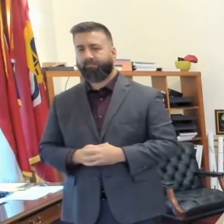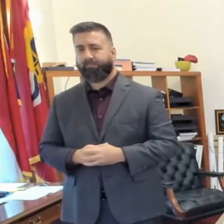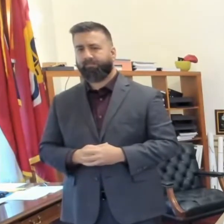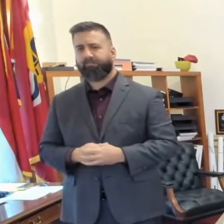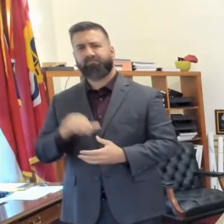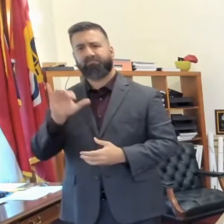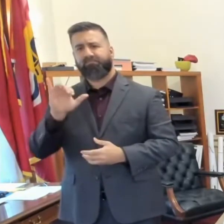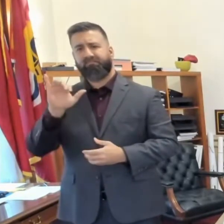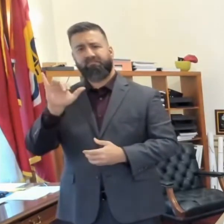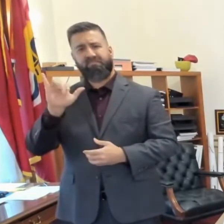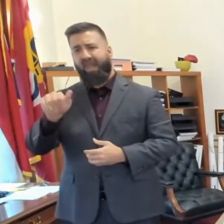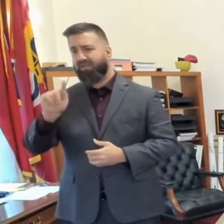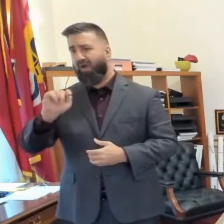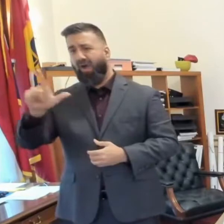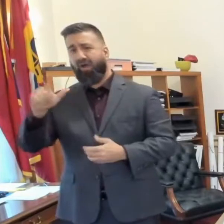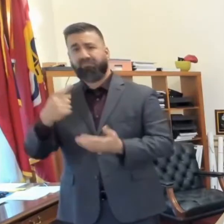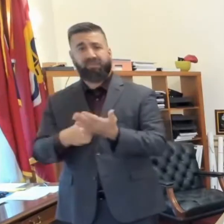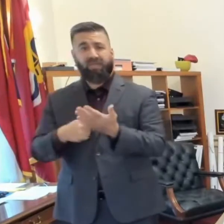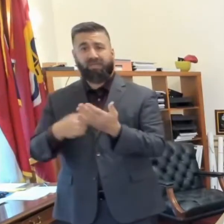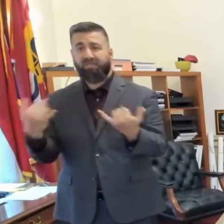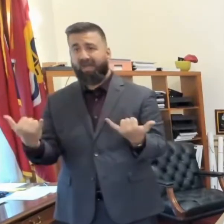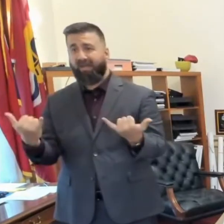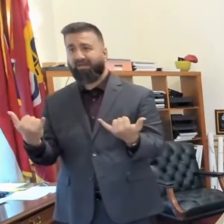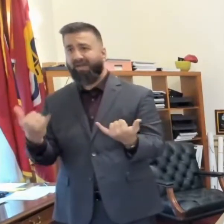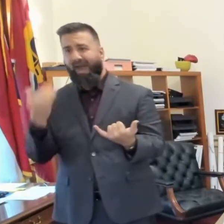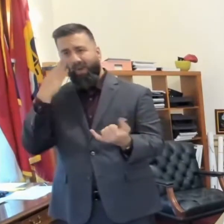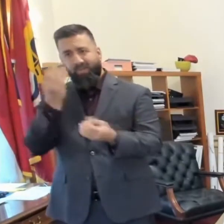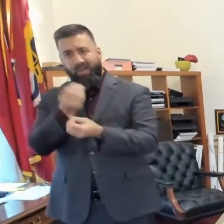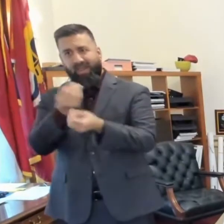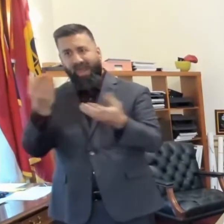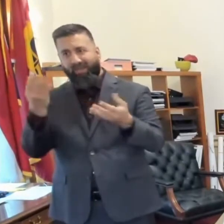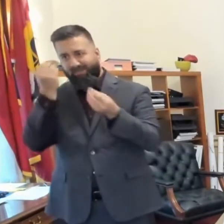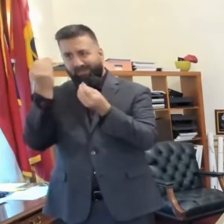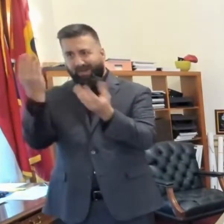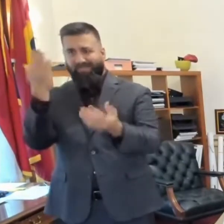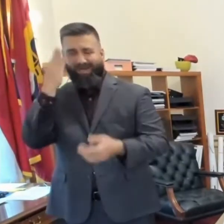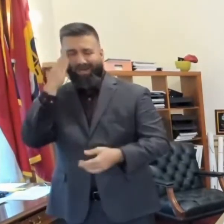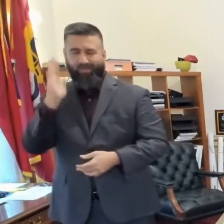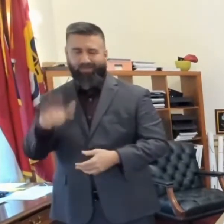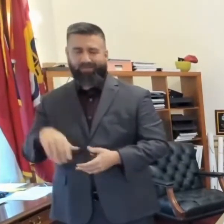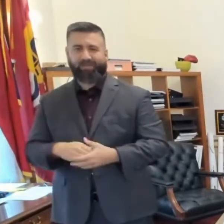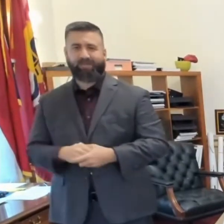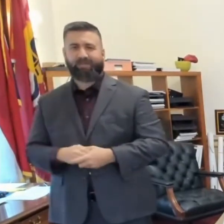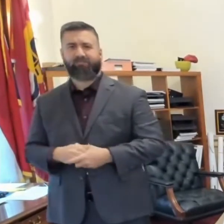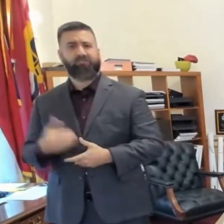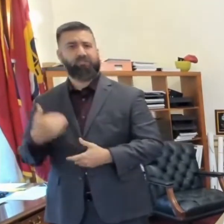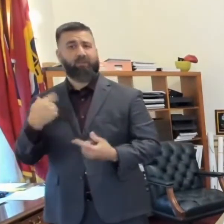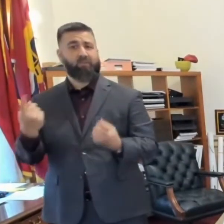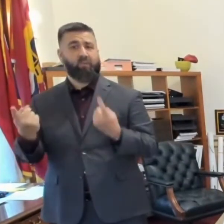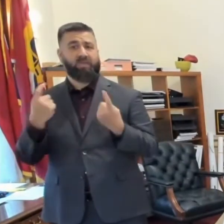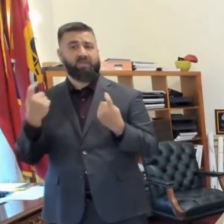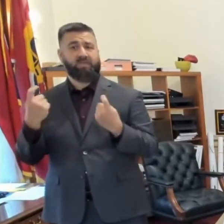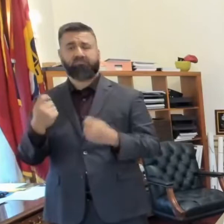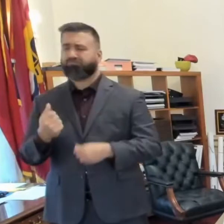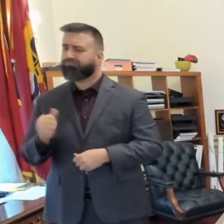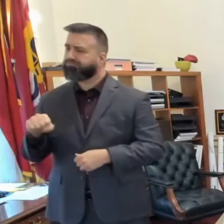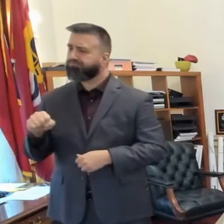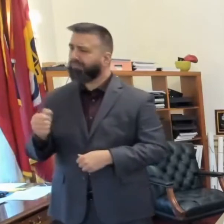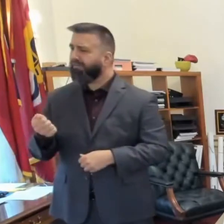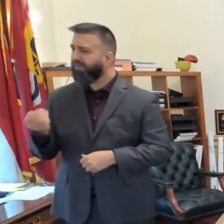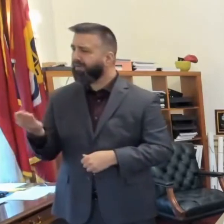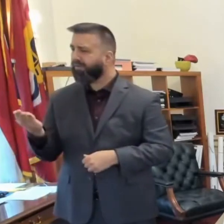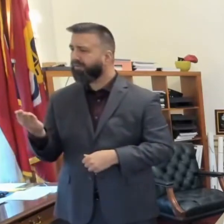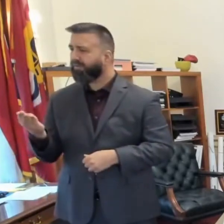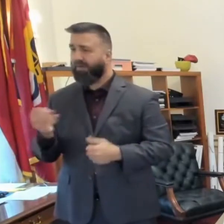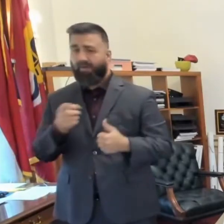that was all I had to talk about today. Do we have That's questions? all. That was a lot, I know. Do we have questions? Yeah, just a couple of questions. So, starting